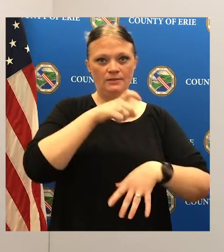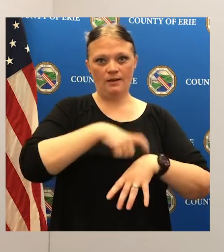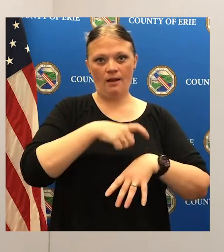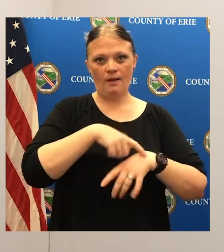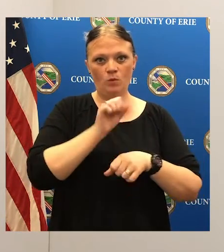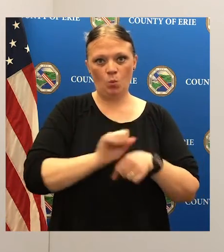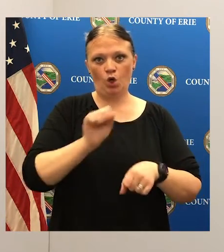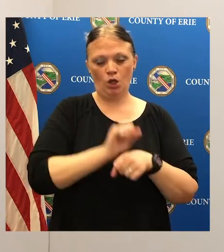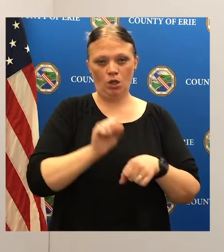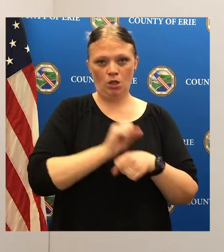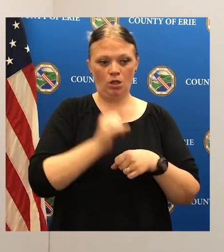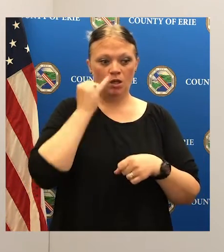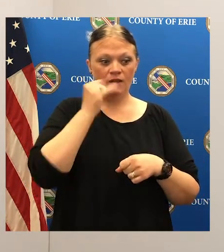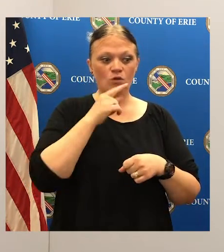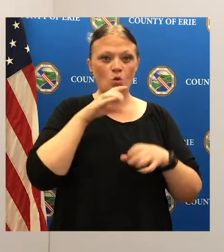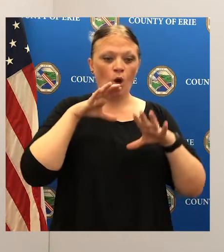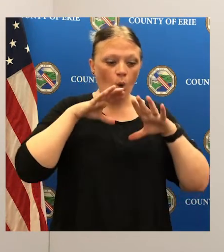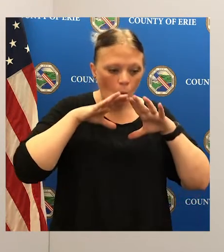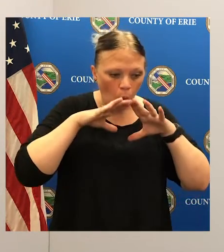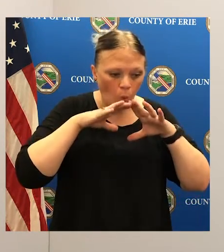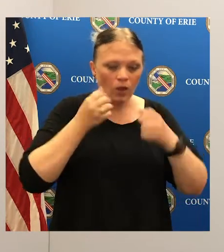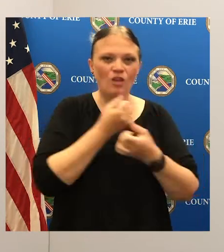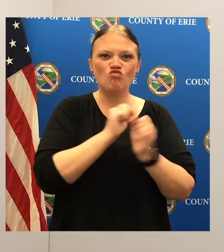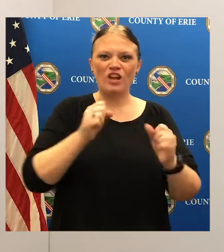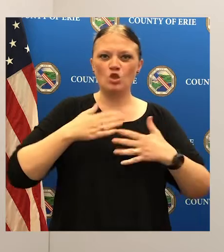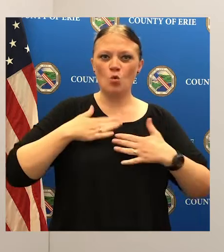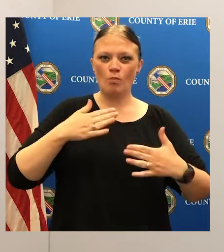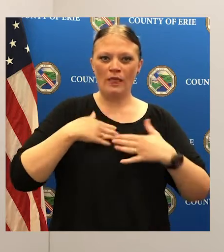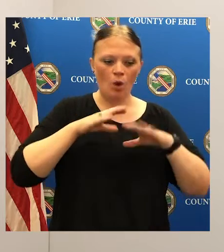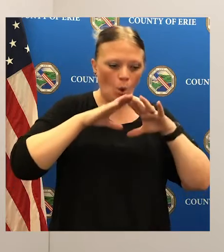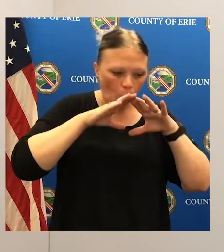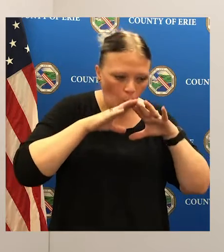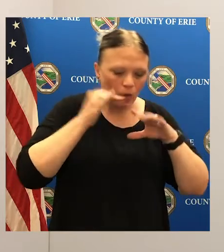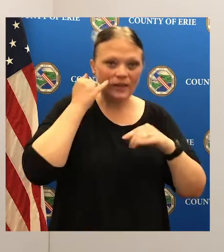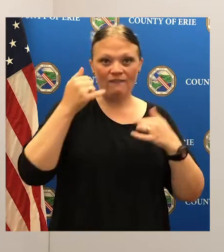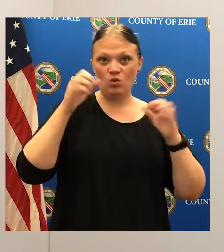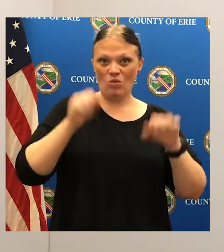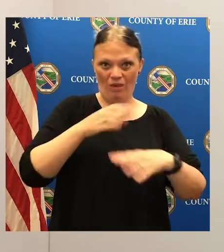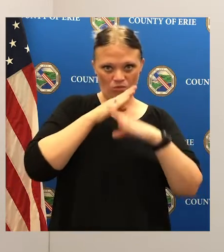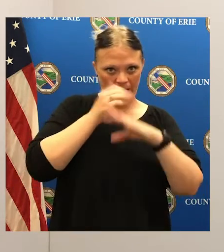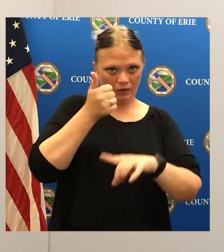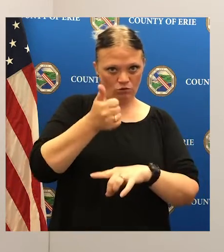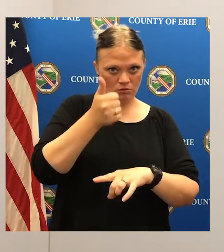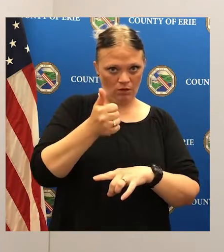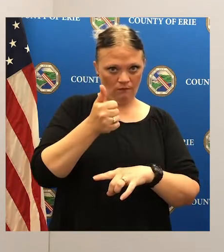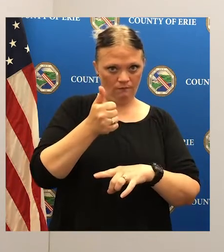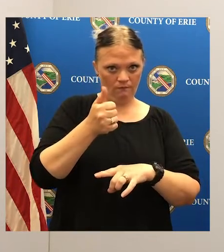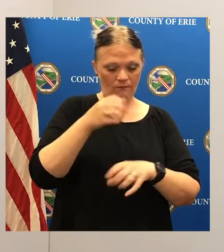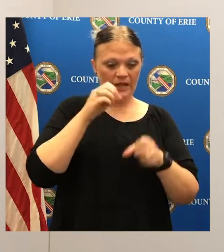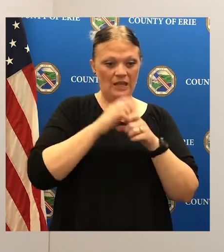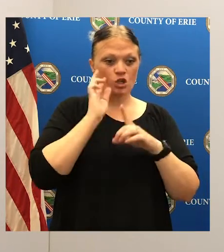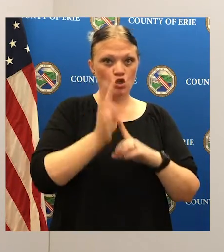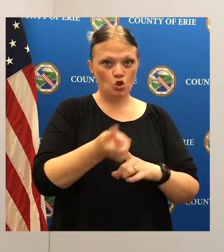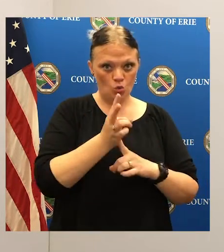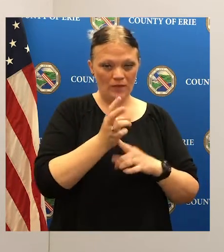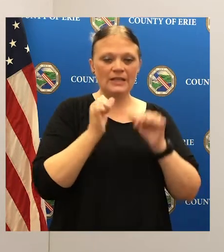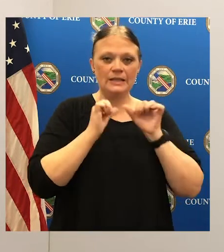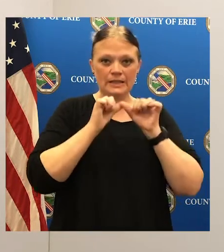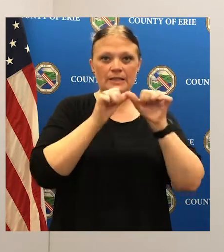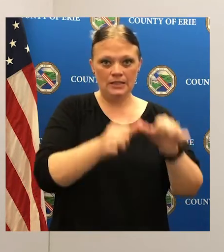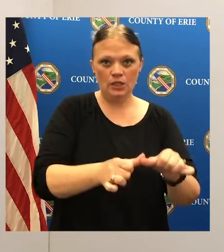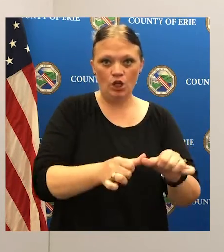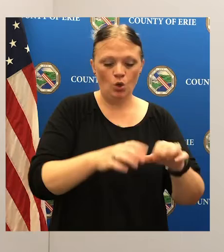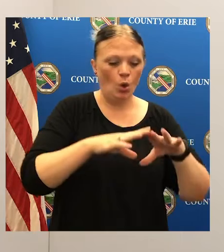time to work. If you are rescue breathing, if you have the tools to protect yourself, the mask, in that 2-minute time